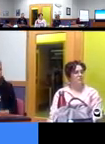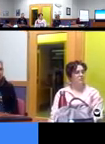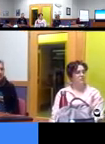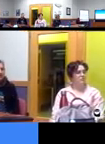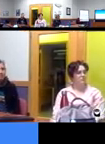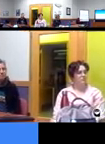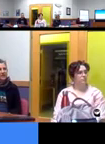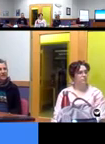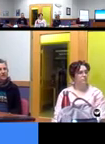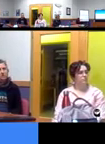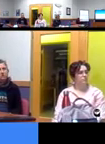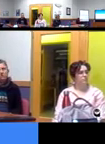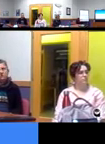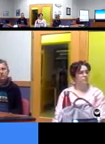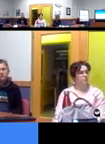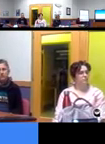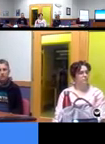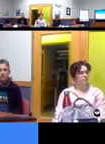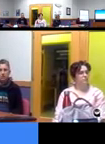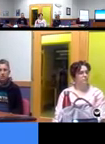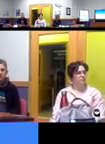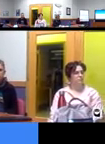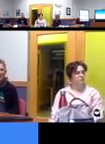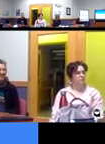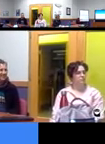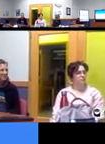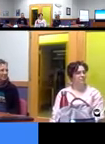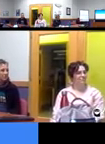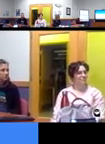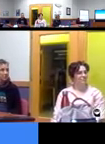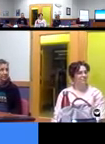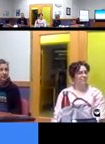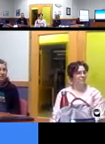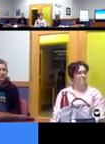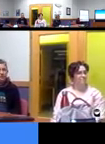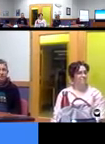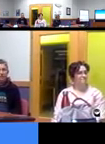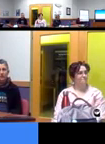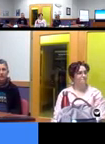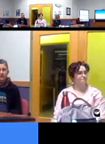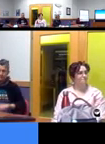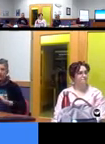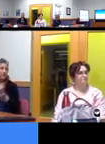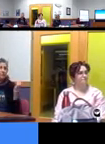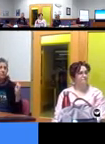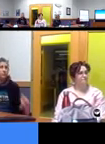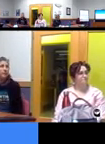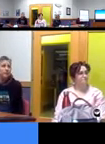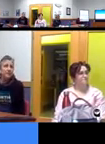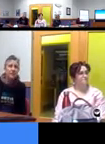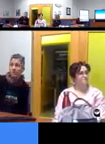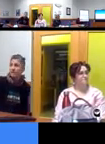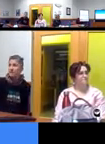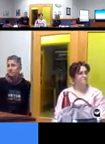day as you would. And I think especially during a procedure, and I say this to my patients who are getting IUDs as well, and very many people